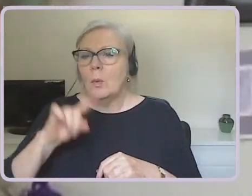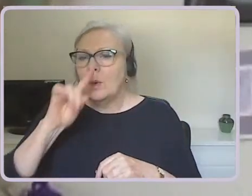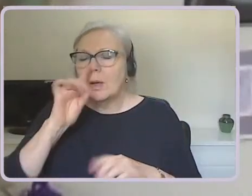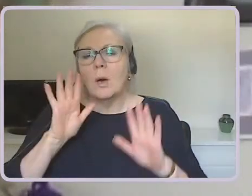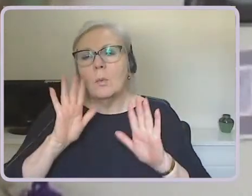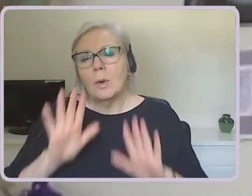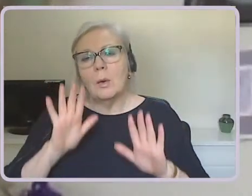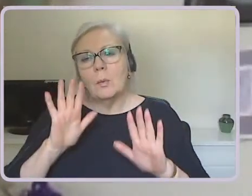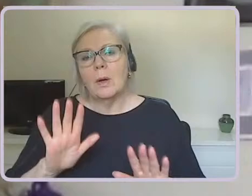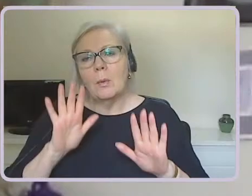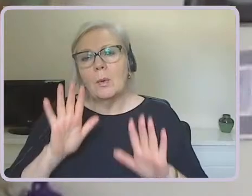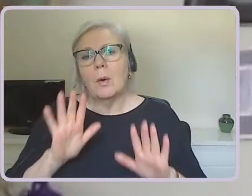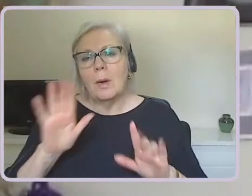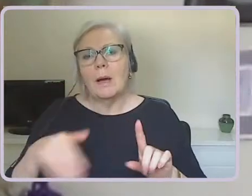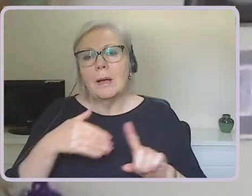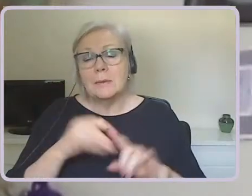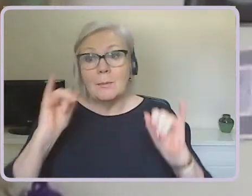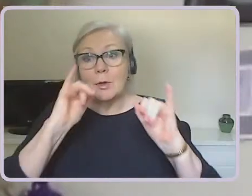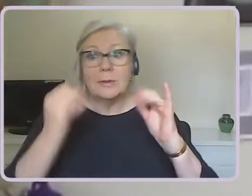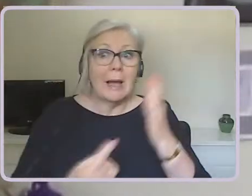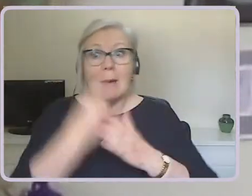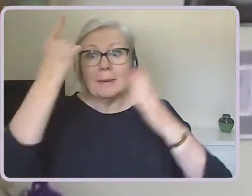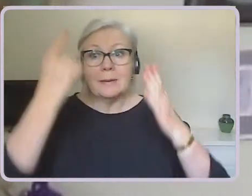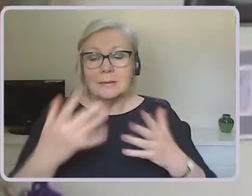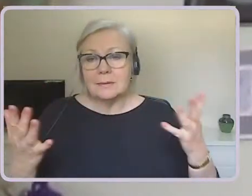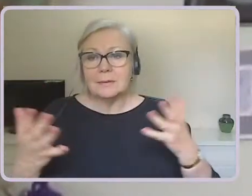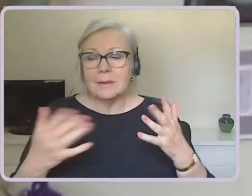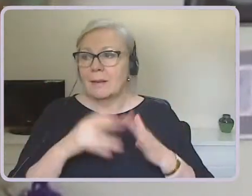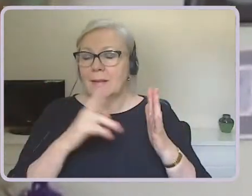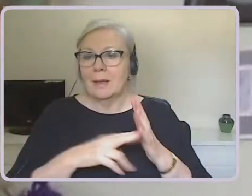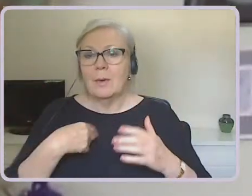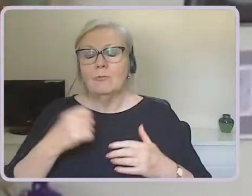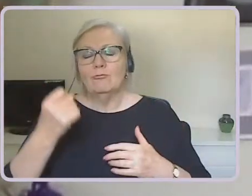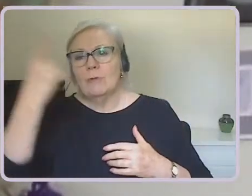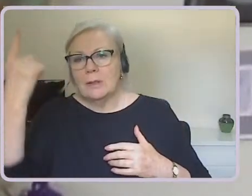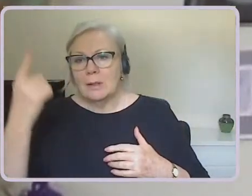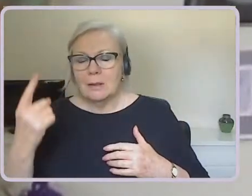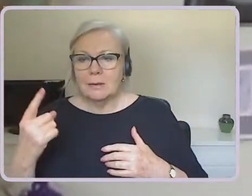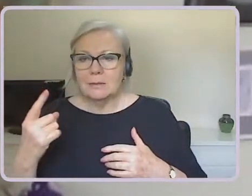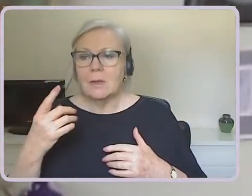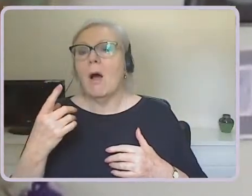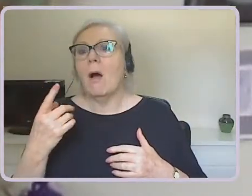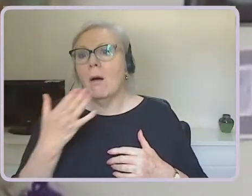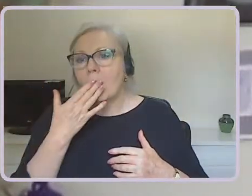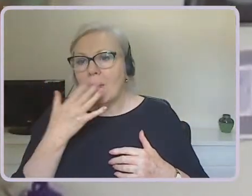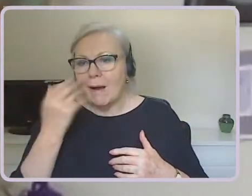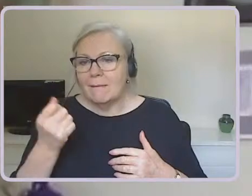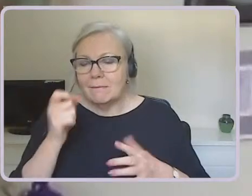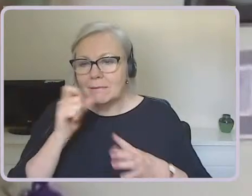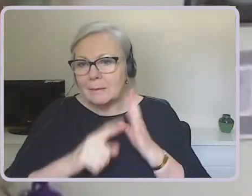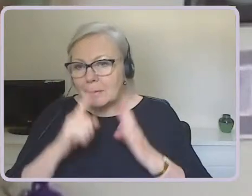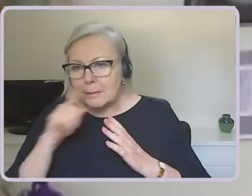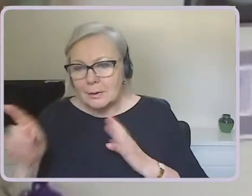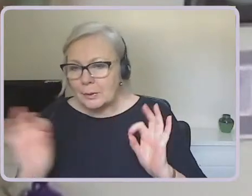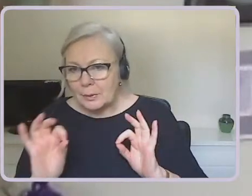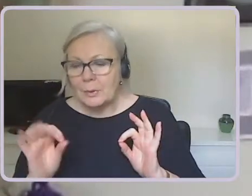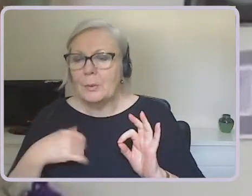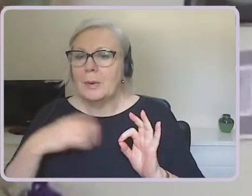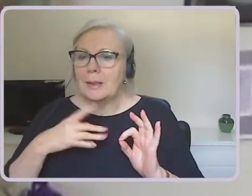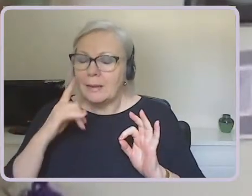whatever it is, happens before we start to notice that disabled people exist. So we actually need those representative